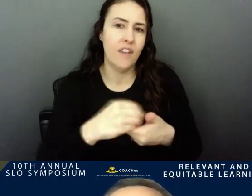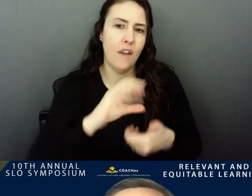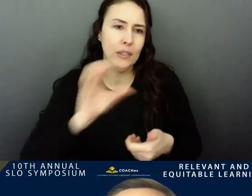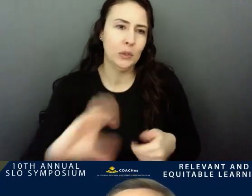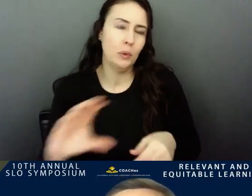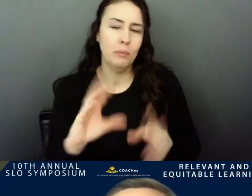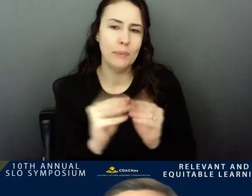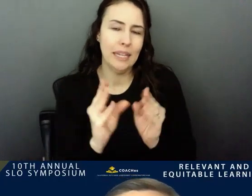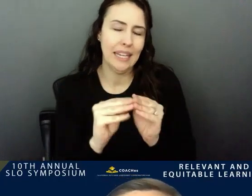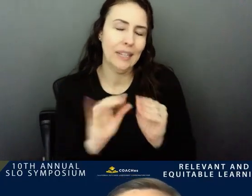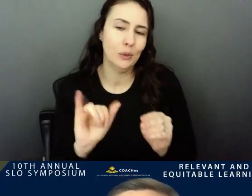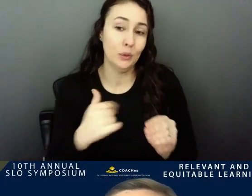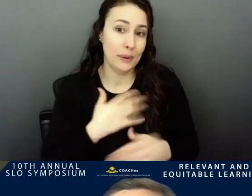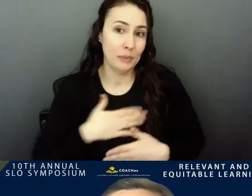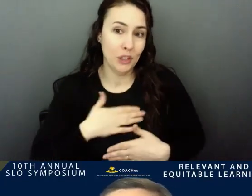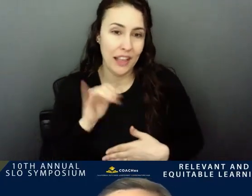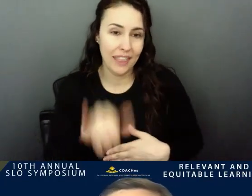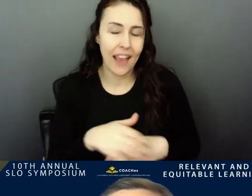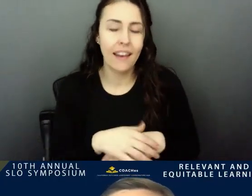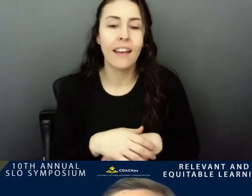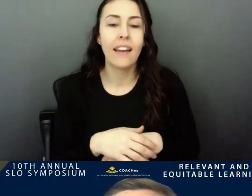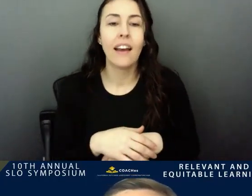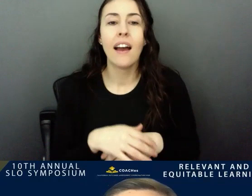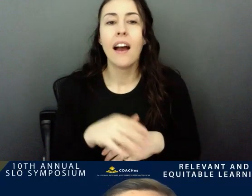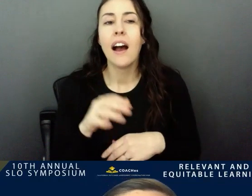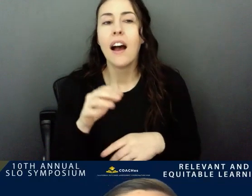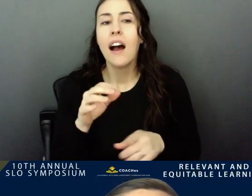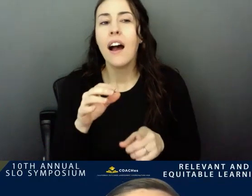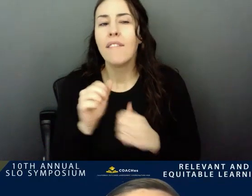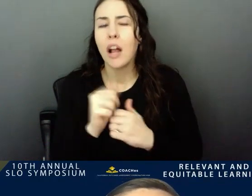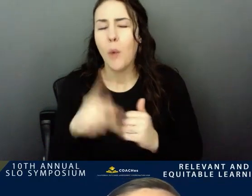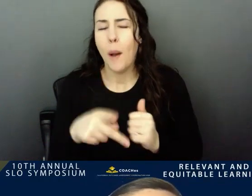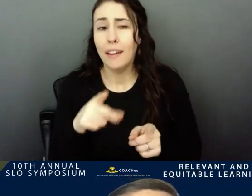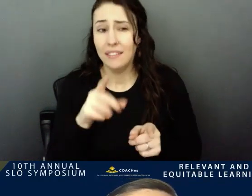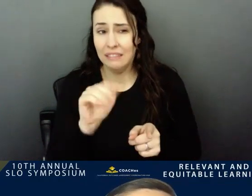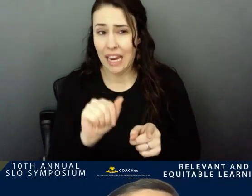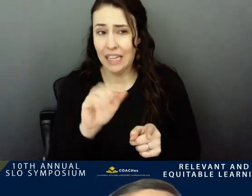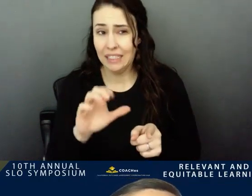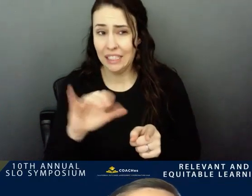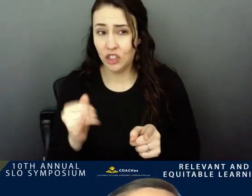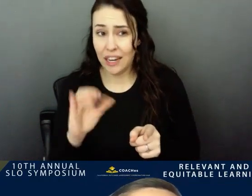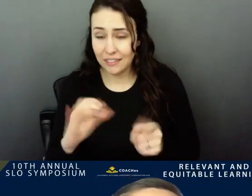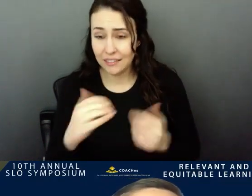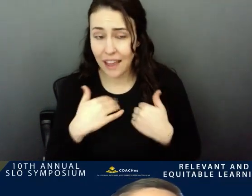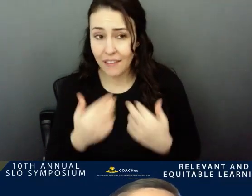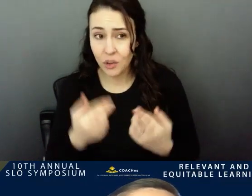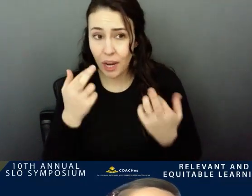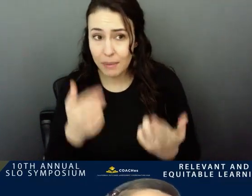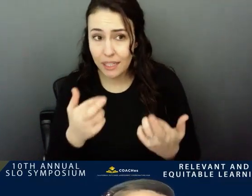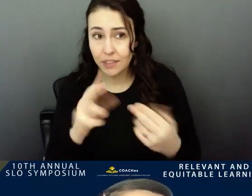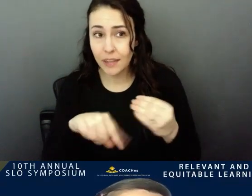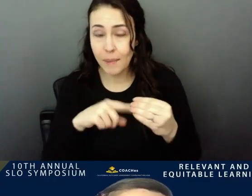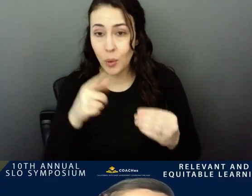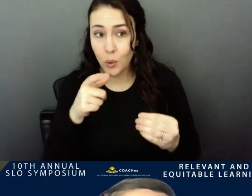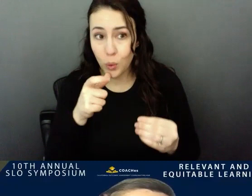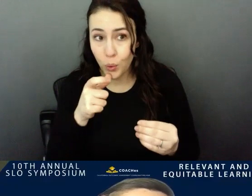up a little bit? And I know Enrique has a question in the chat, but does ACCJC maybe make some recommendations about who should